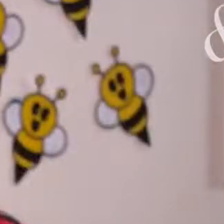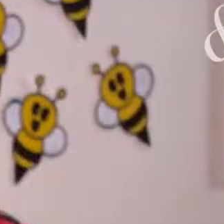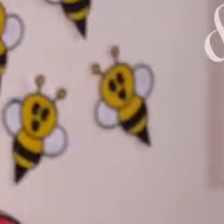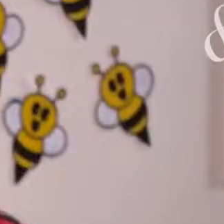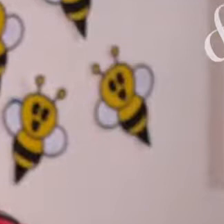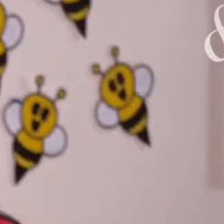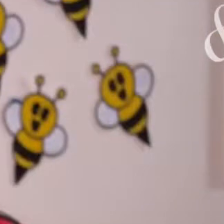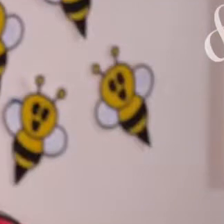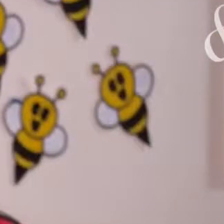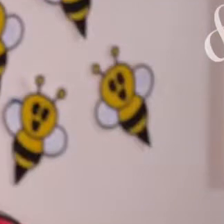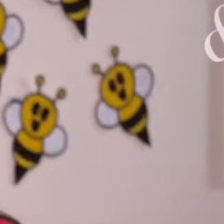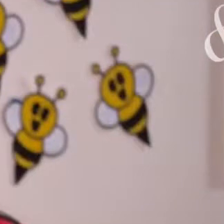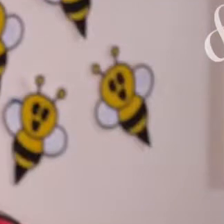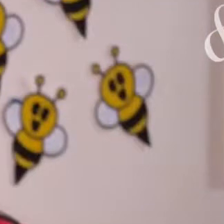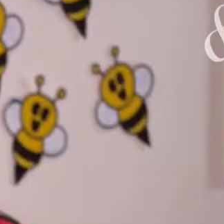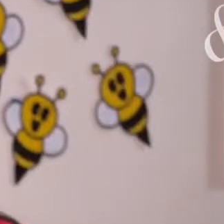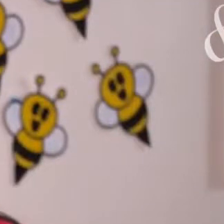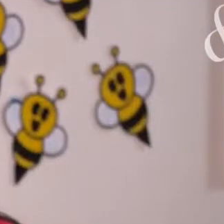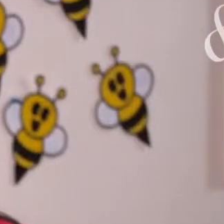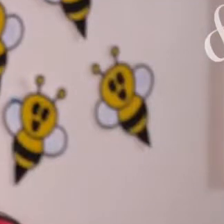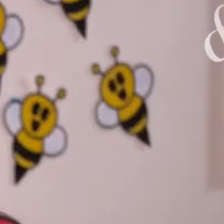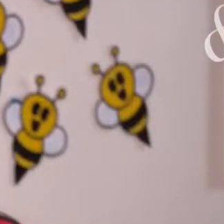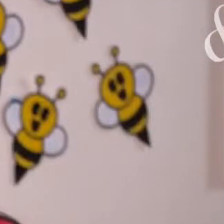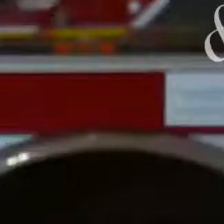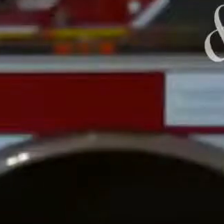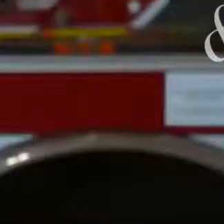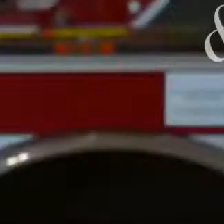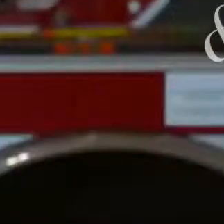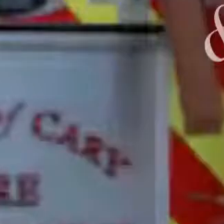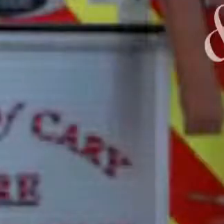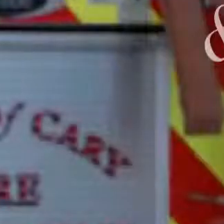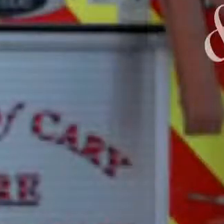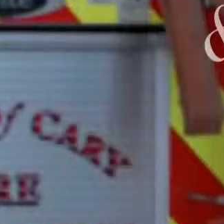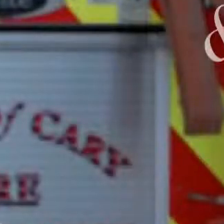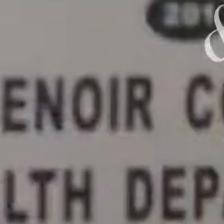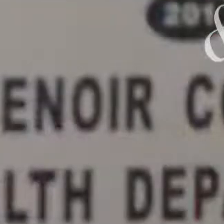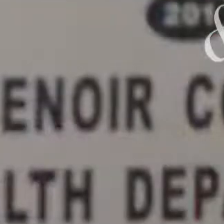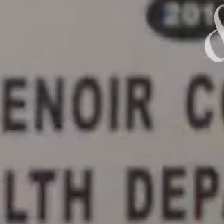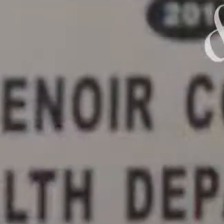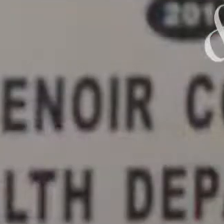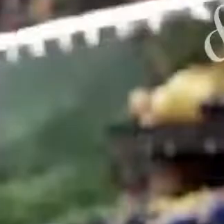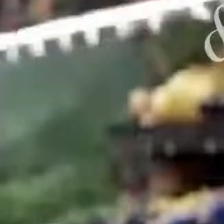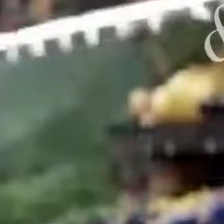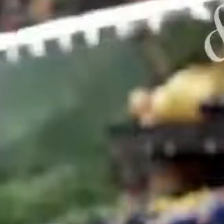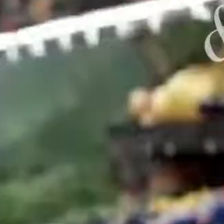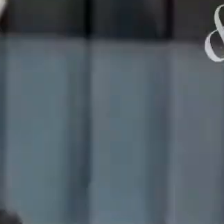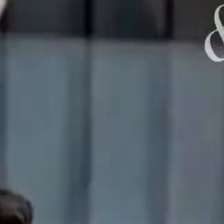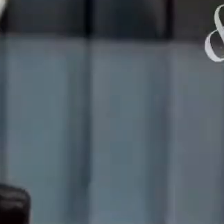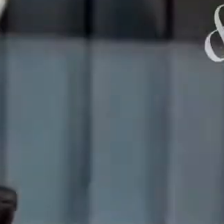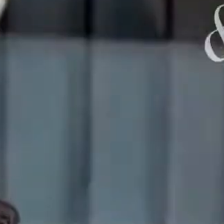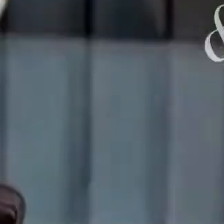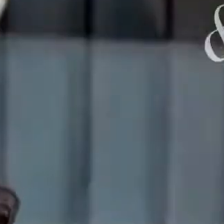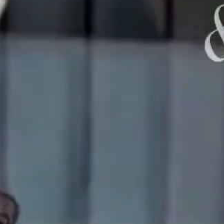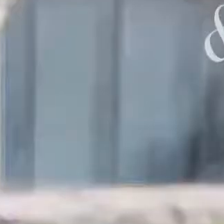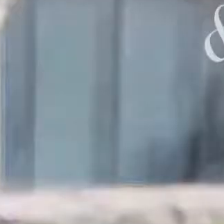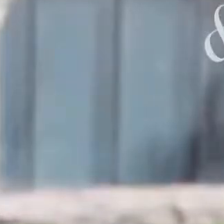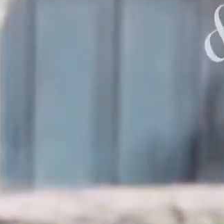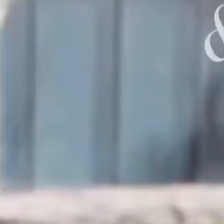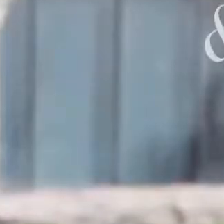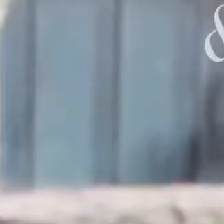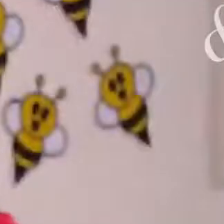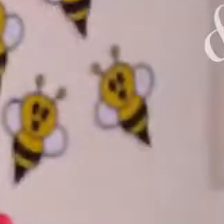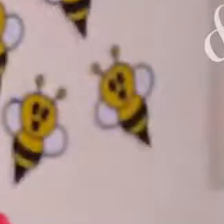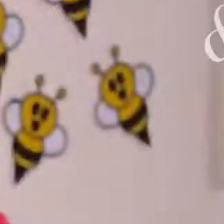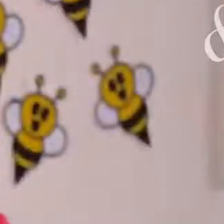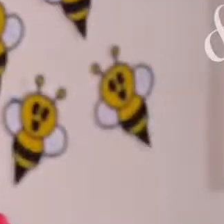way. This is really the only way to push us forward. You have a spot? Take your shot. You have a spot? Take your shot. You have a spot. Take